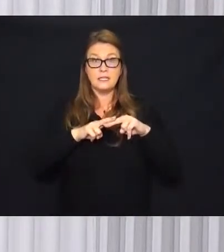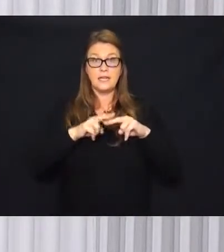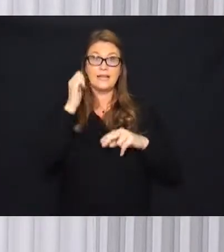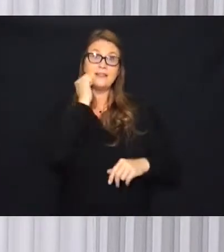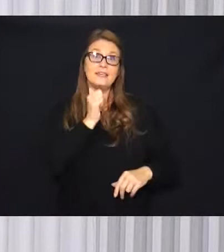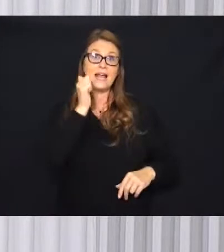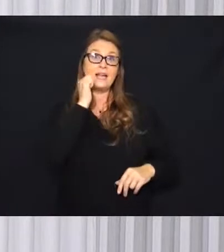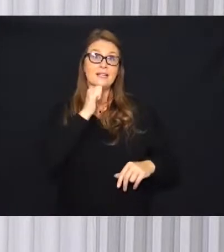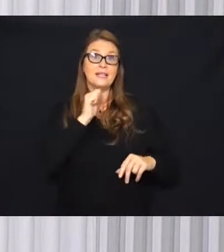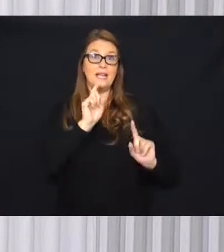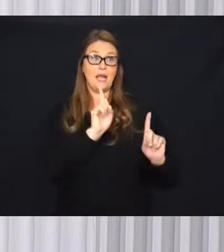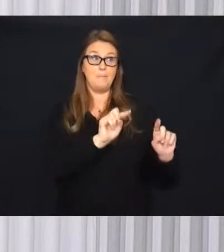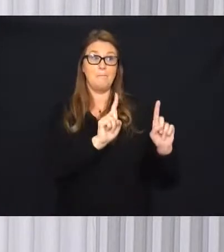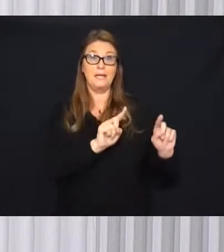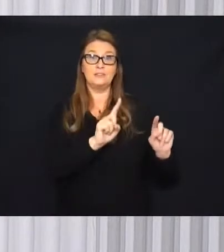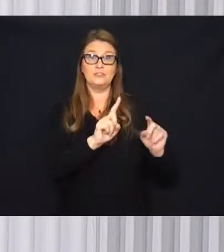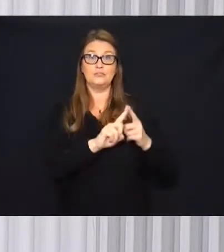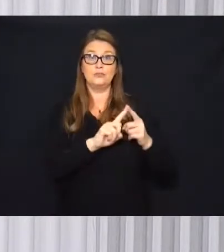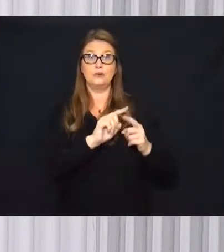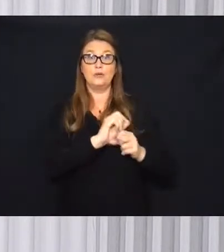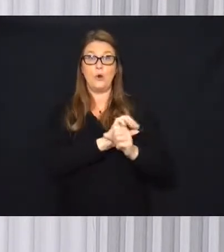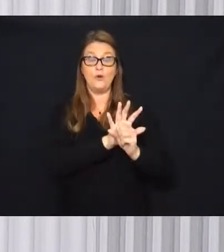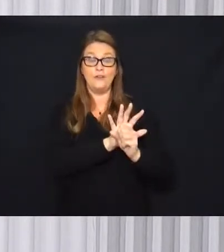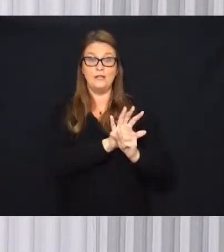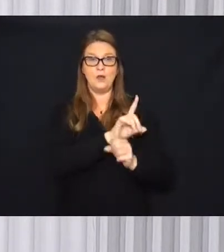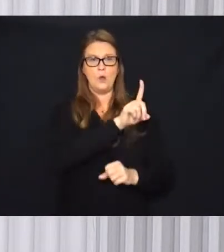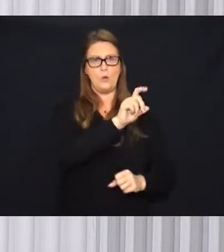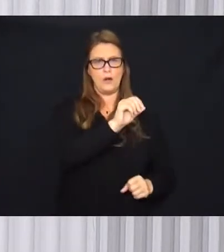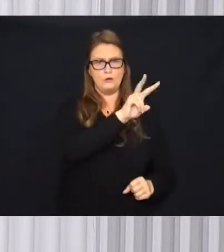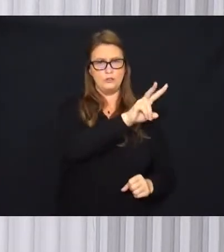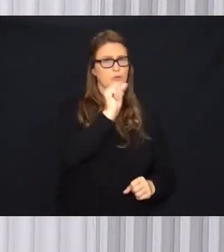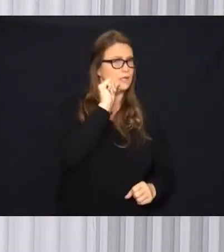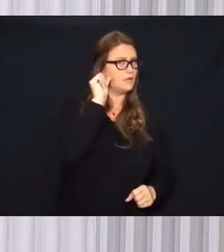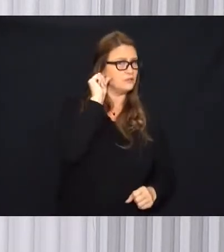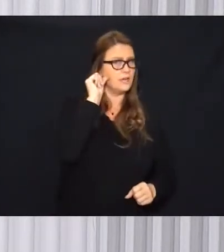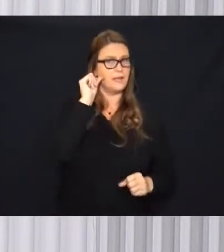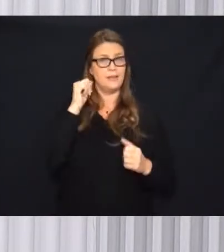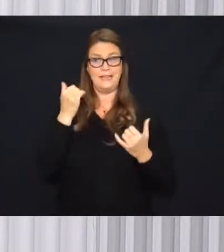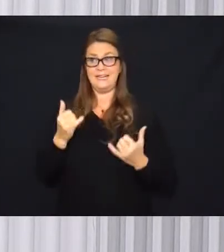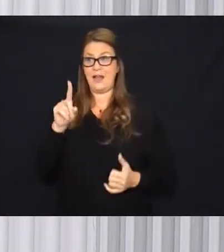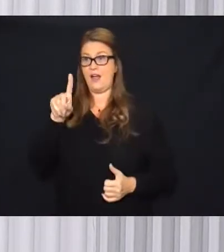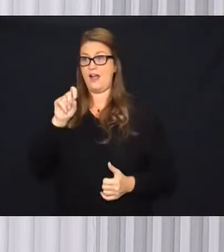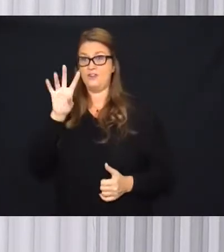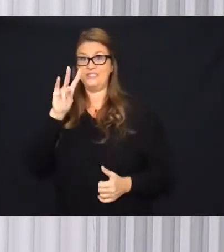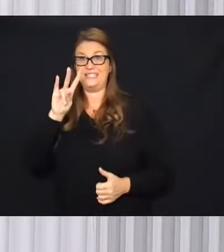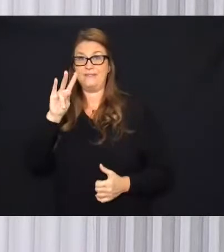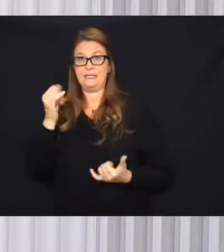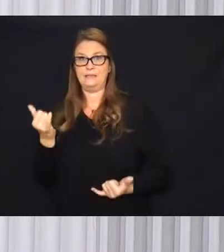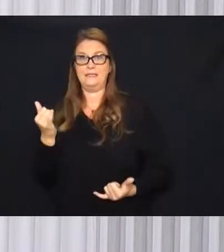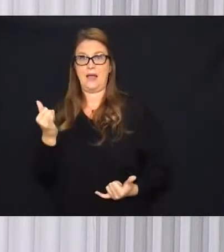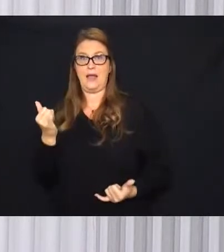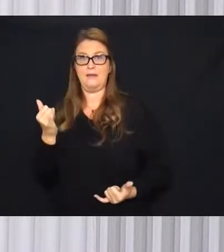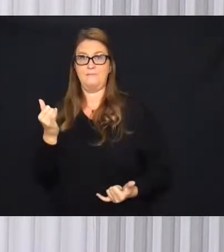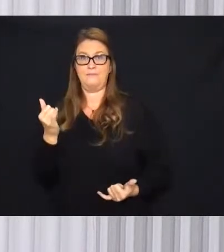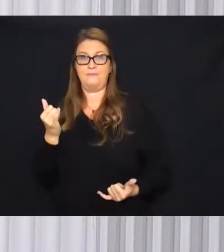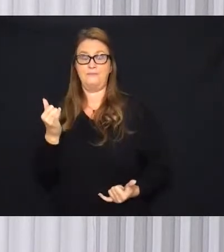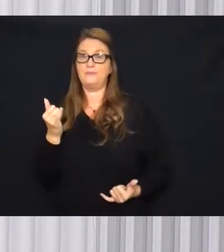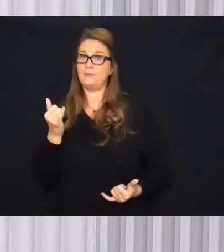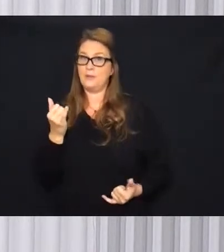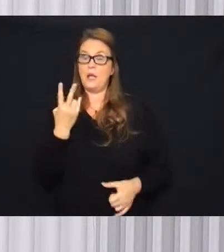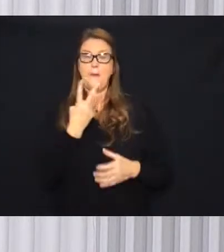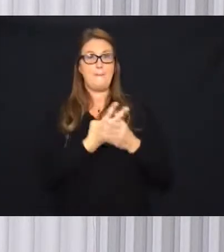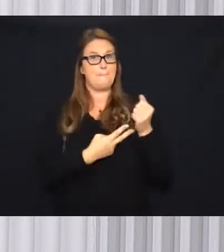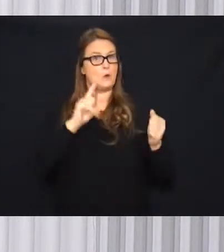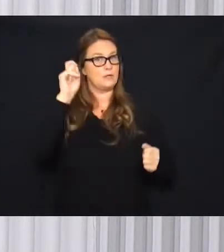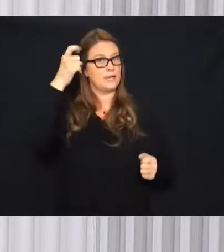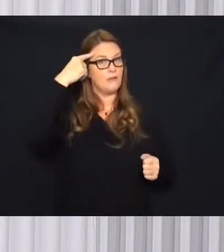daily admission for COVID patients, up from 102 yesterday to 117 today. And as both the governor